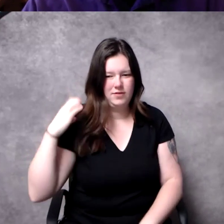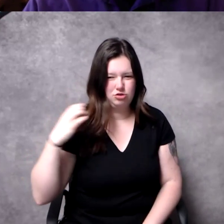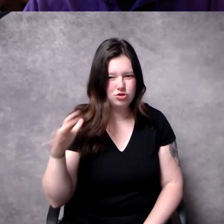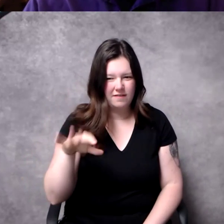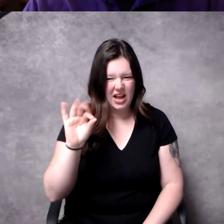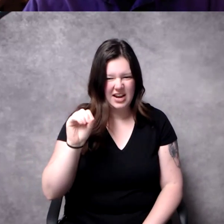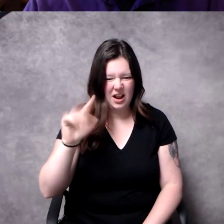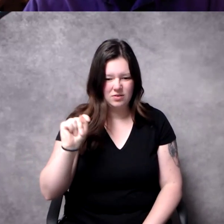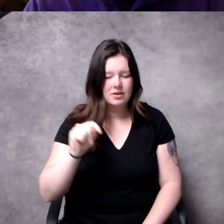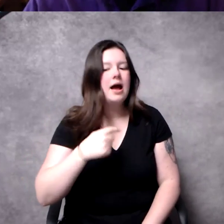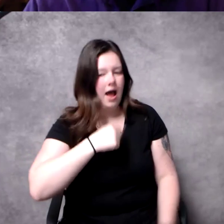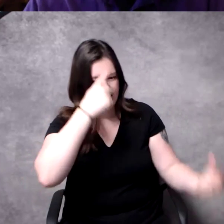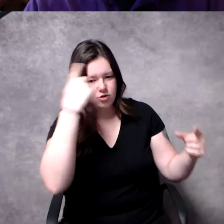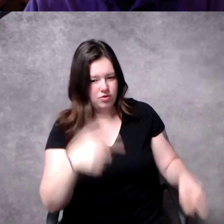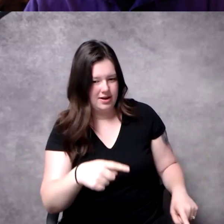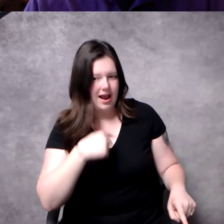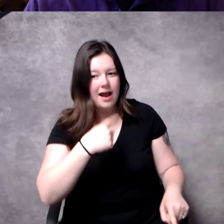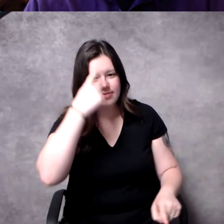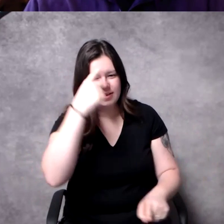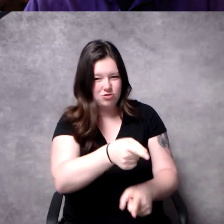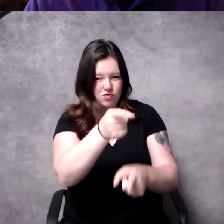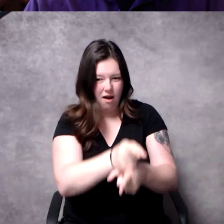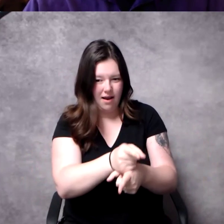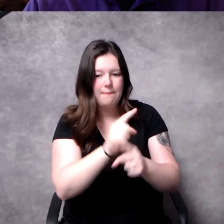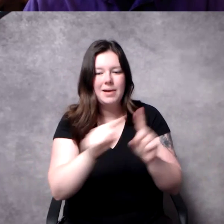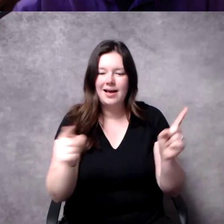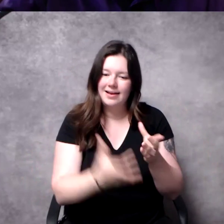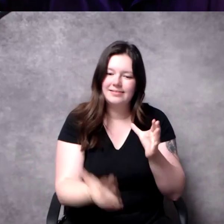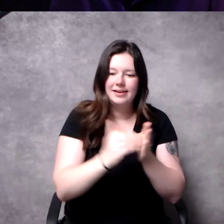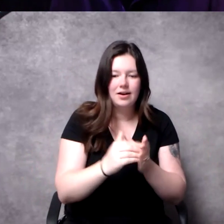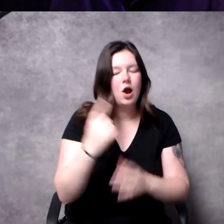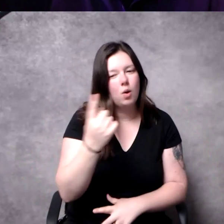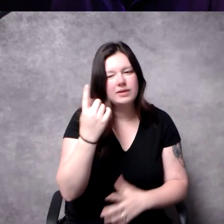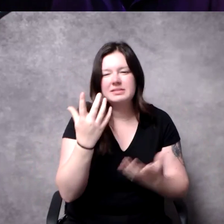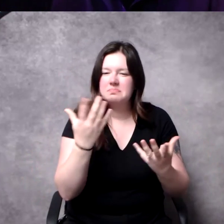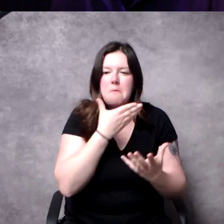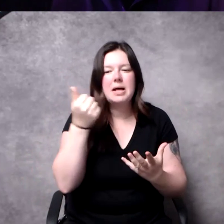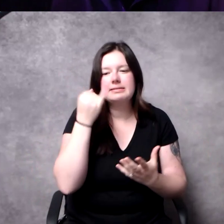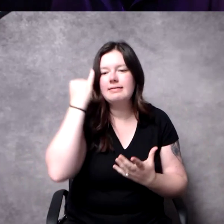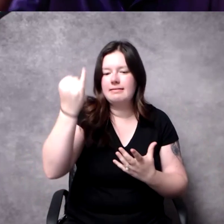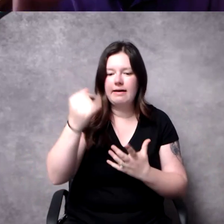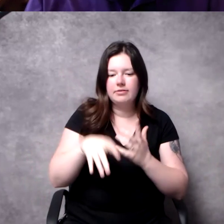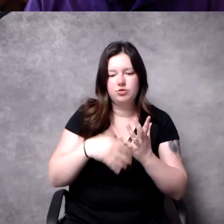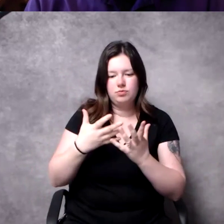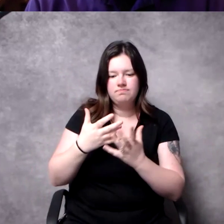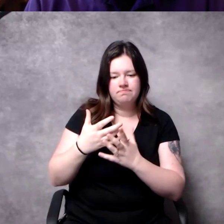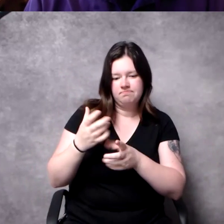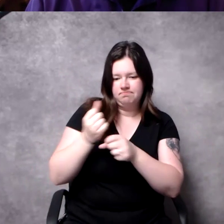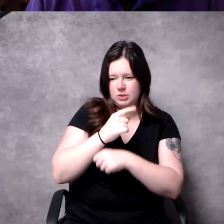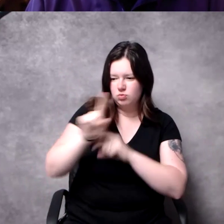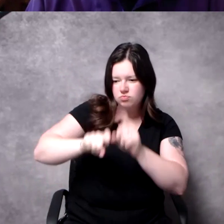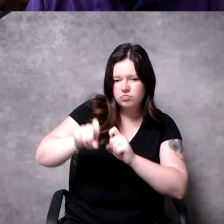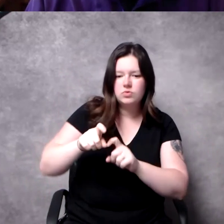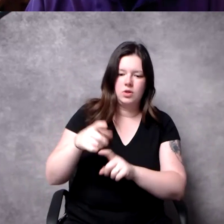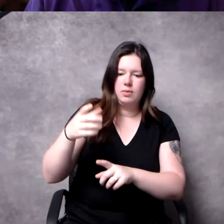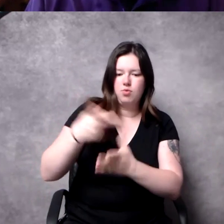your guess is probably correct, but again, always a great idea to verify with program staff.